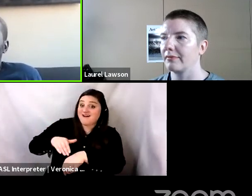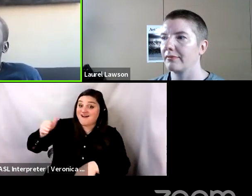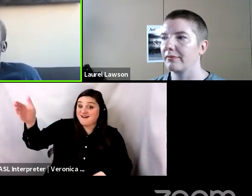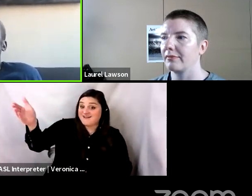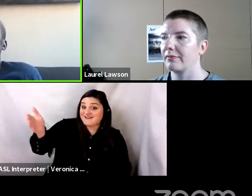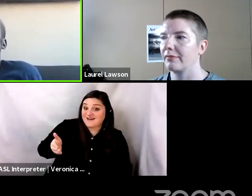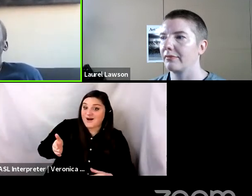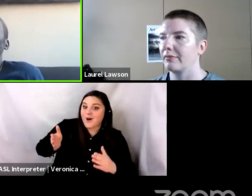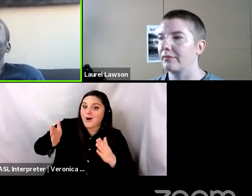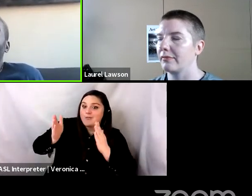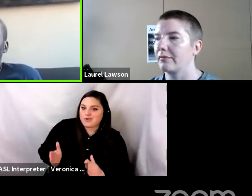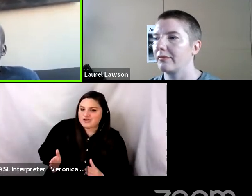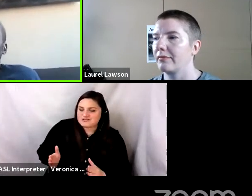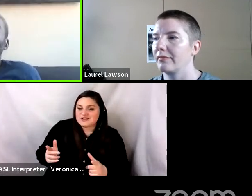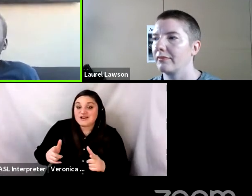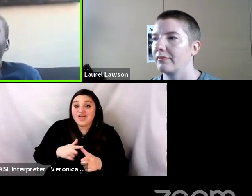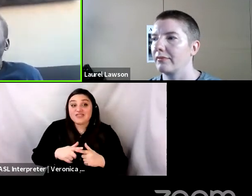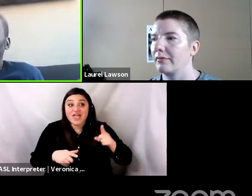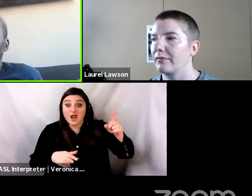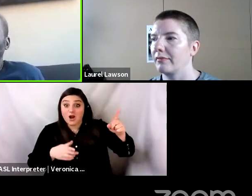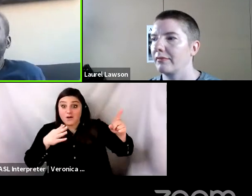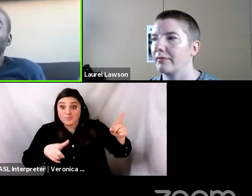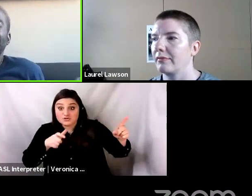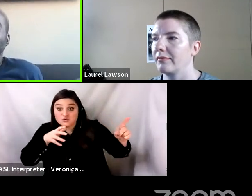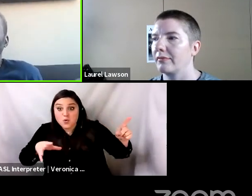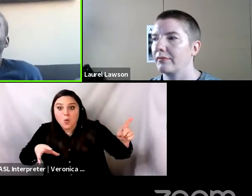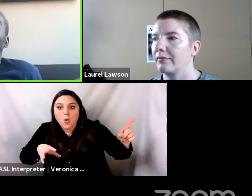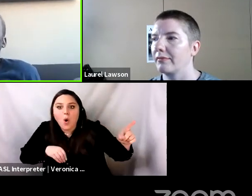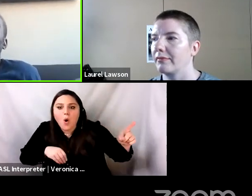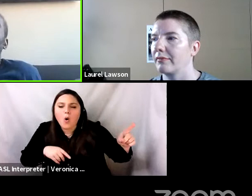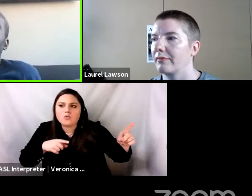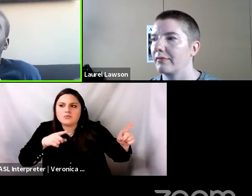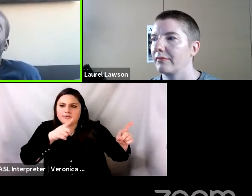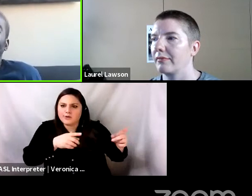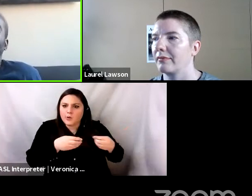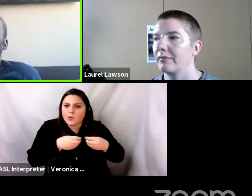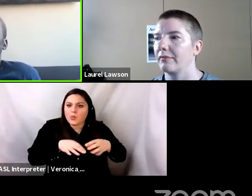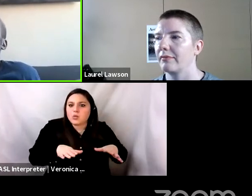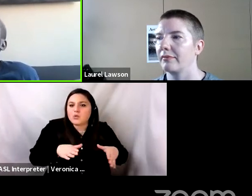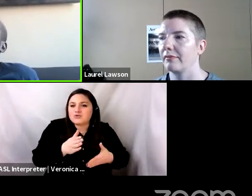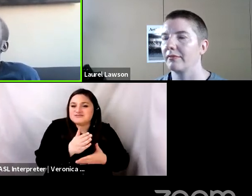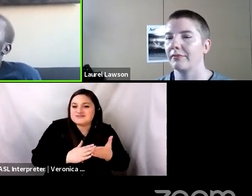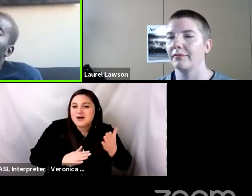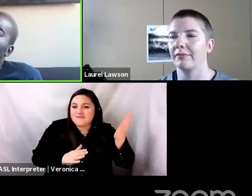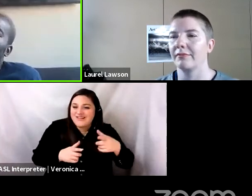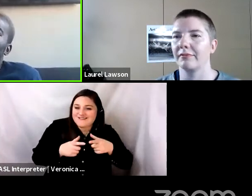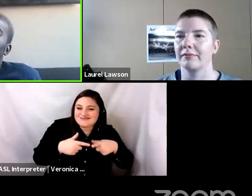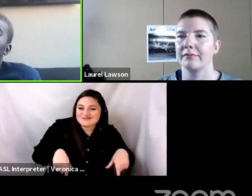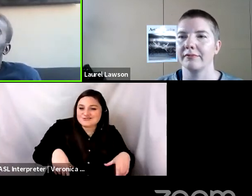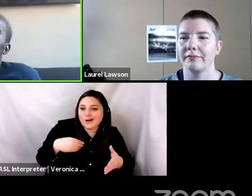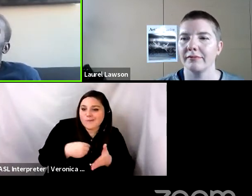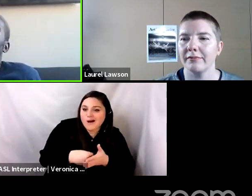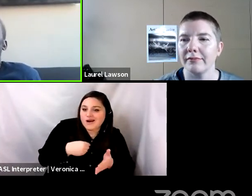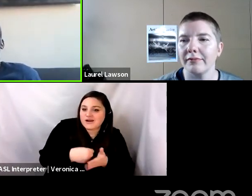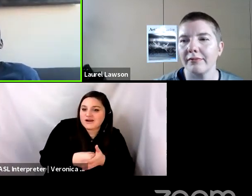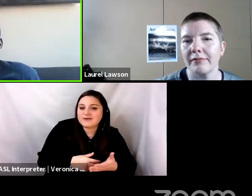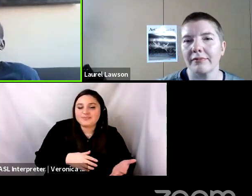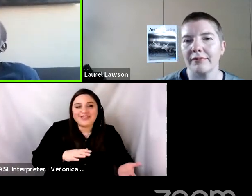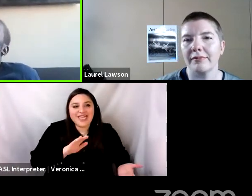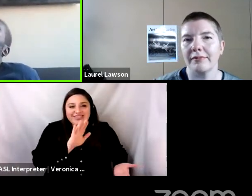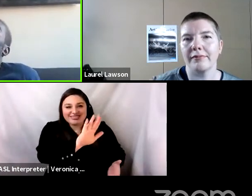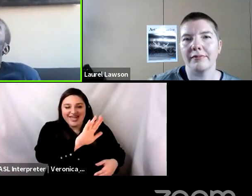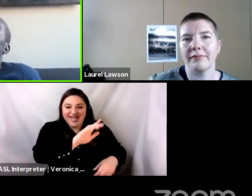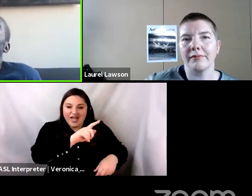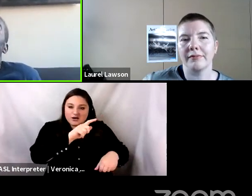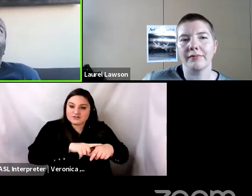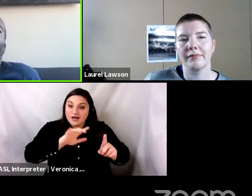check. That's cutting into someone's season, that's cutting into someone's legacy, or someone's, it's cutting into someone